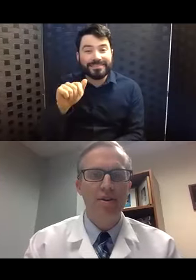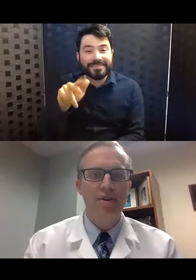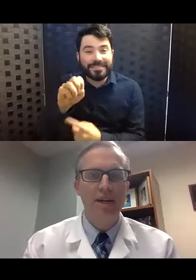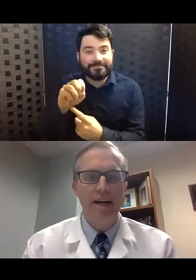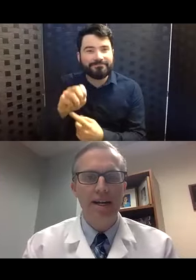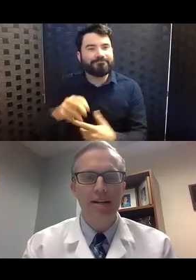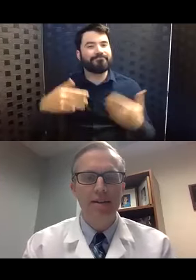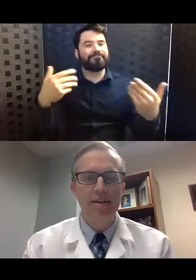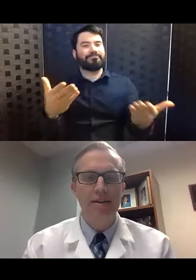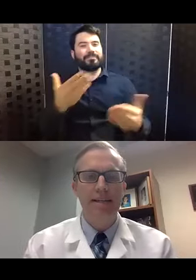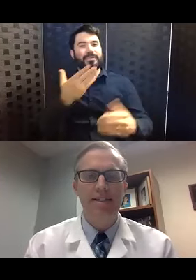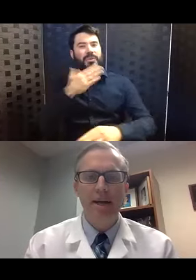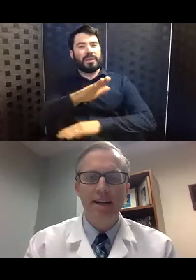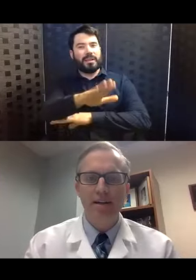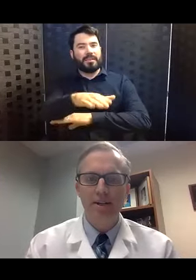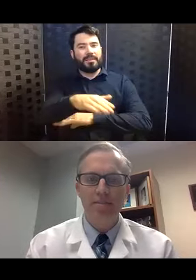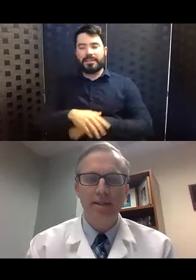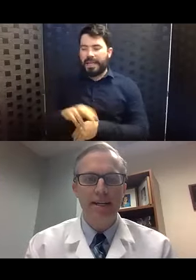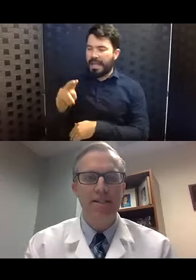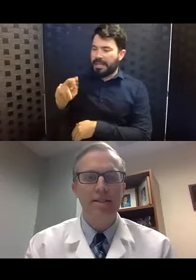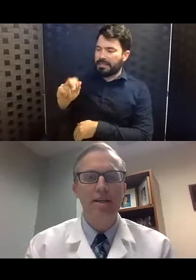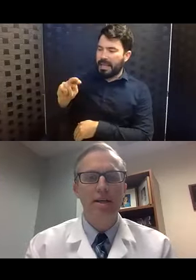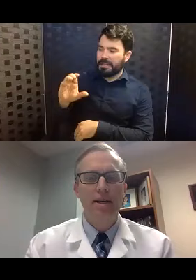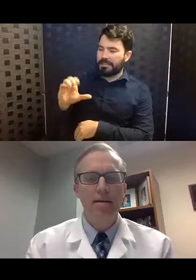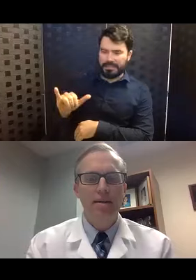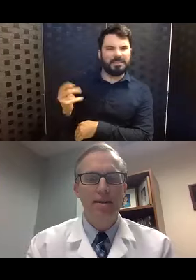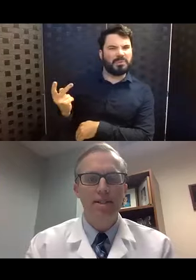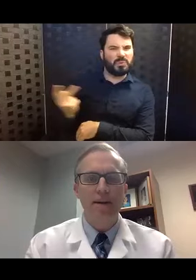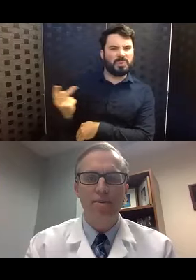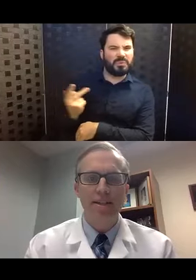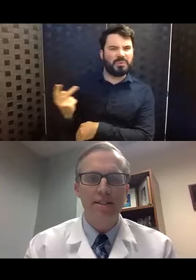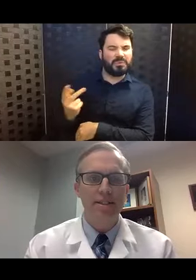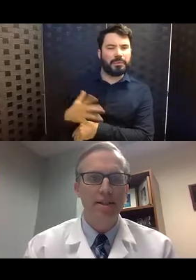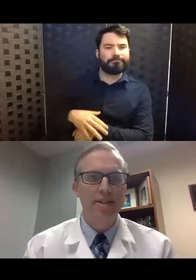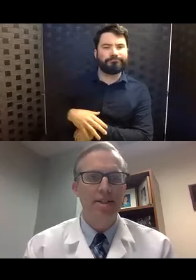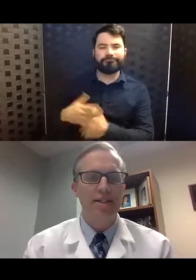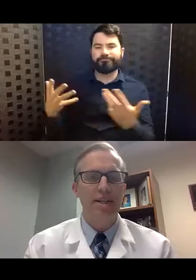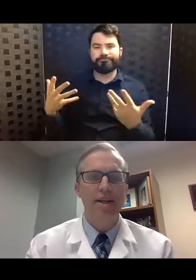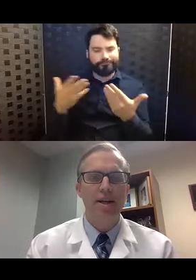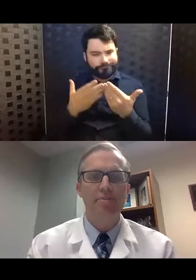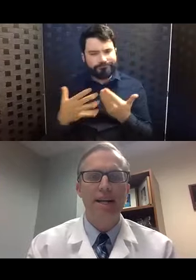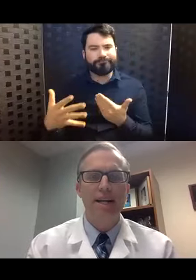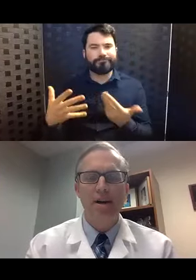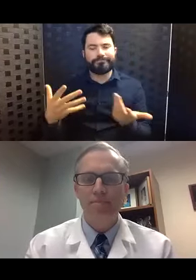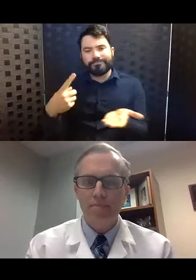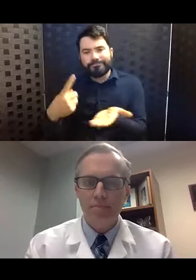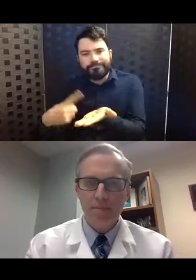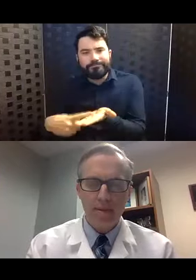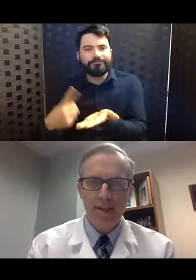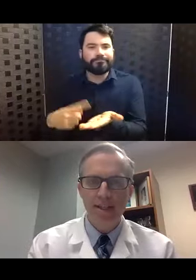Good afternoon. Nancy May and I are going to spend the next several minutes discussing an update on